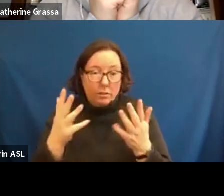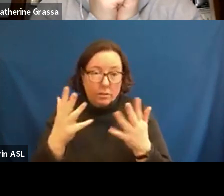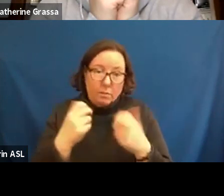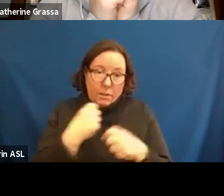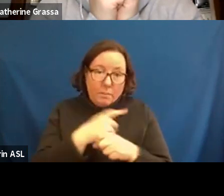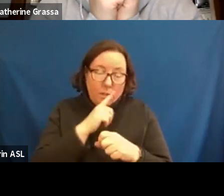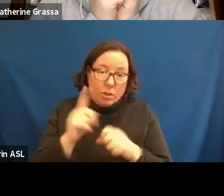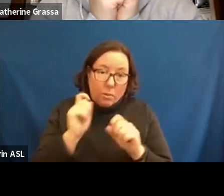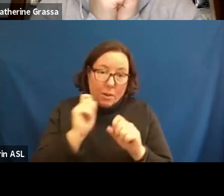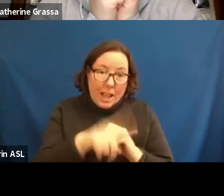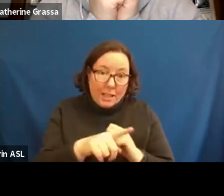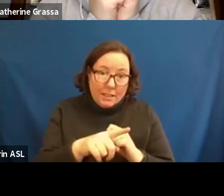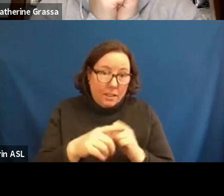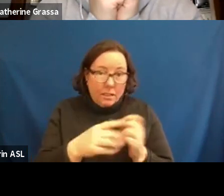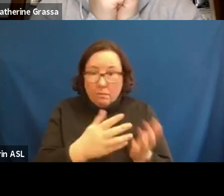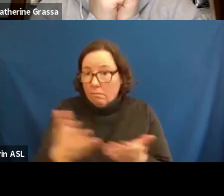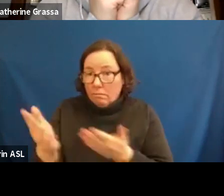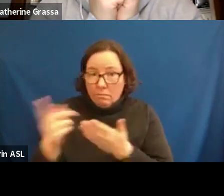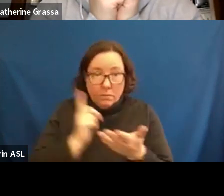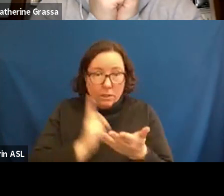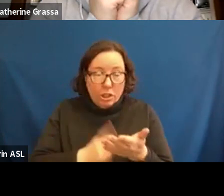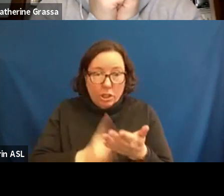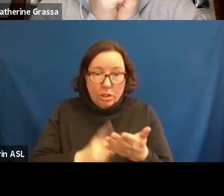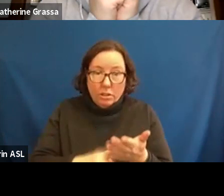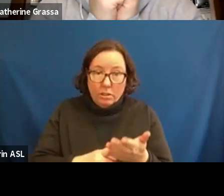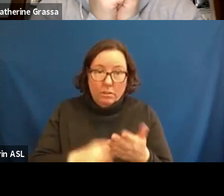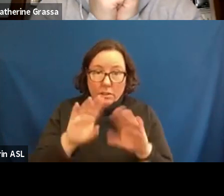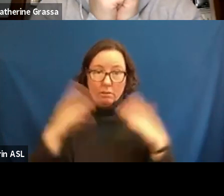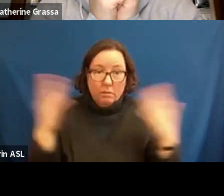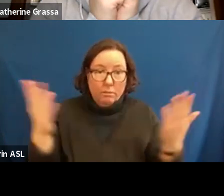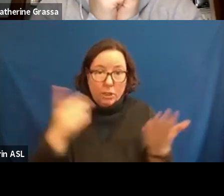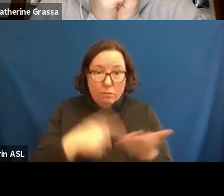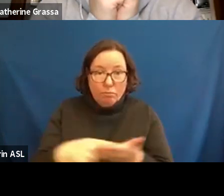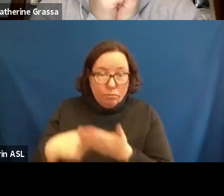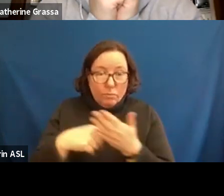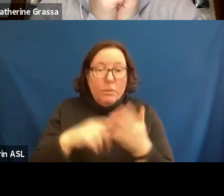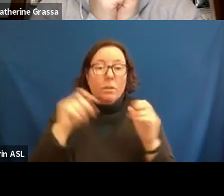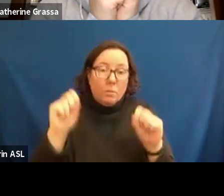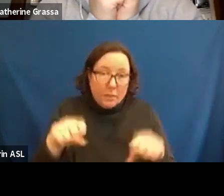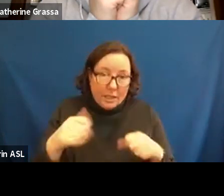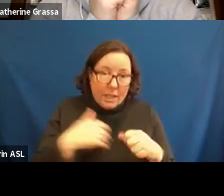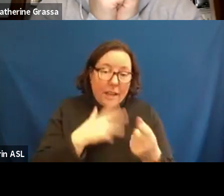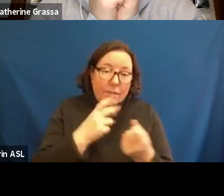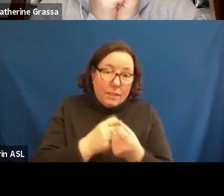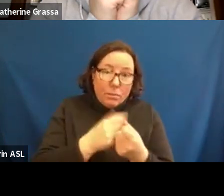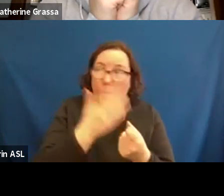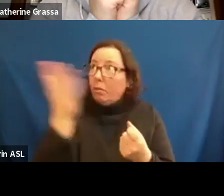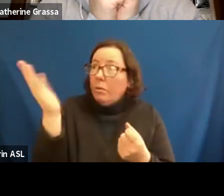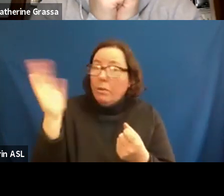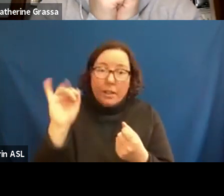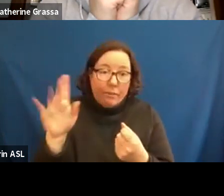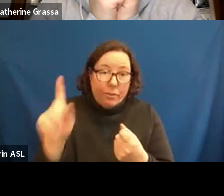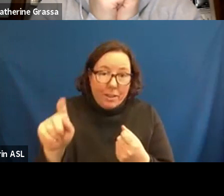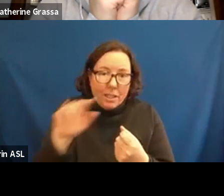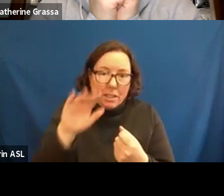we're asking them. Let's put them on the table, and we can and will have the support we need in order